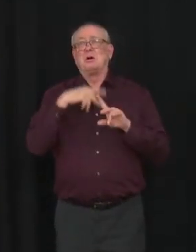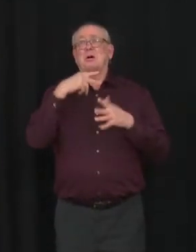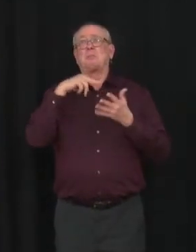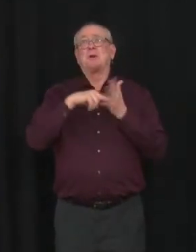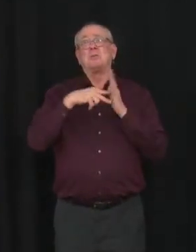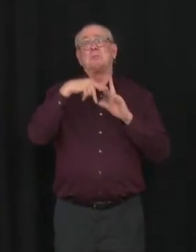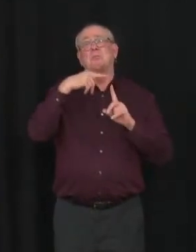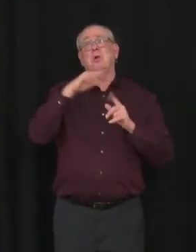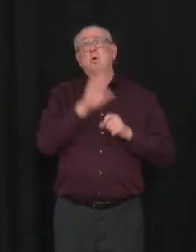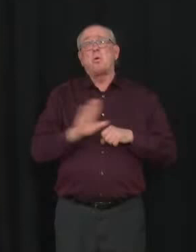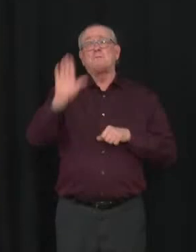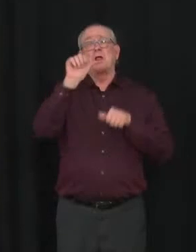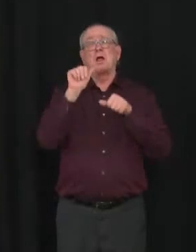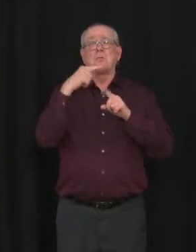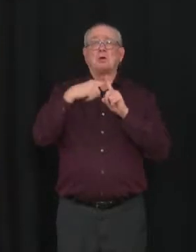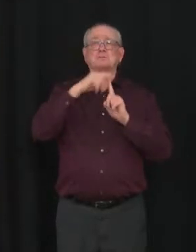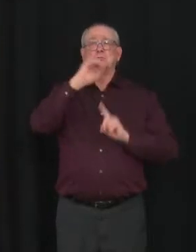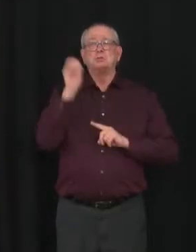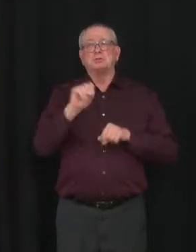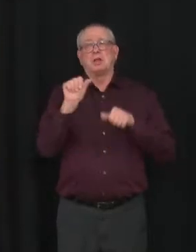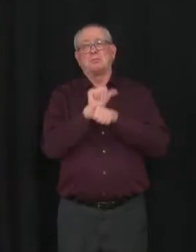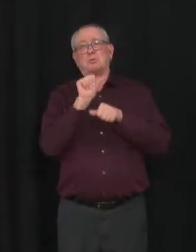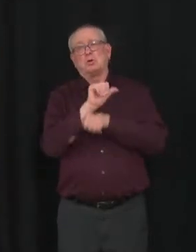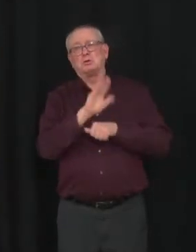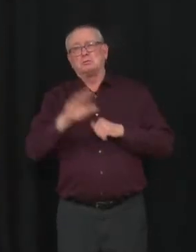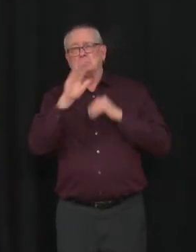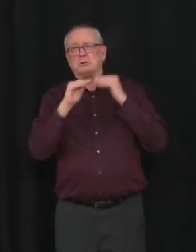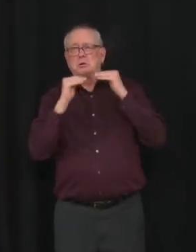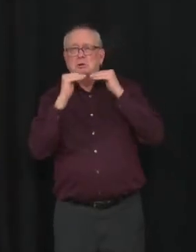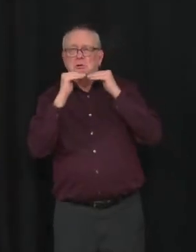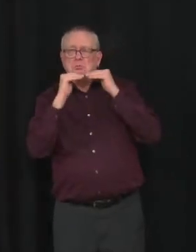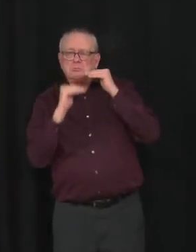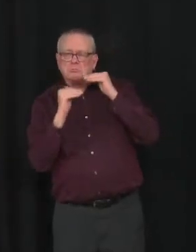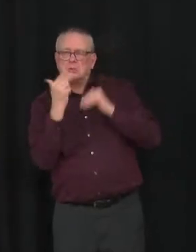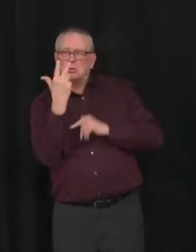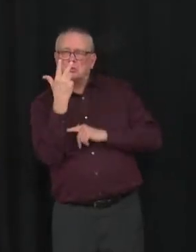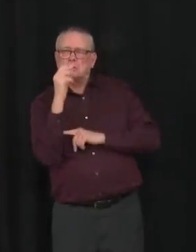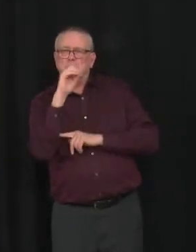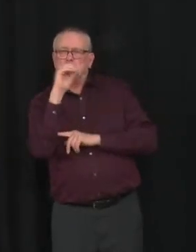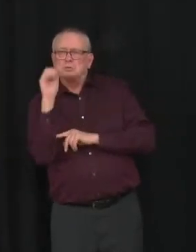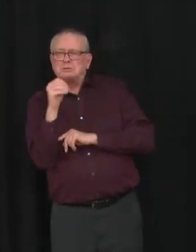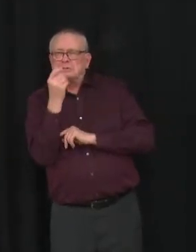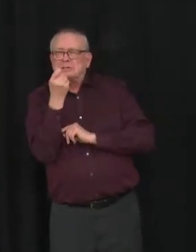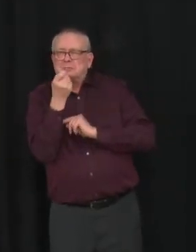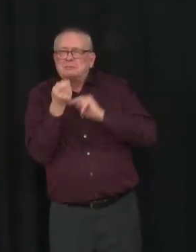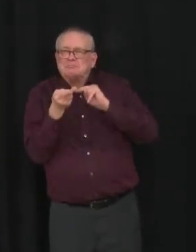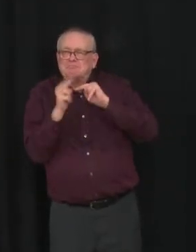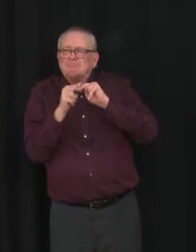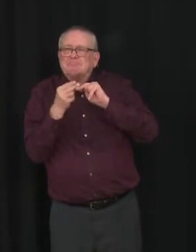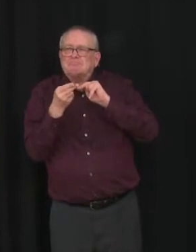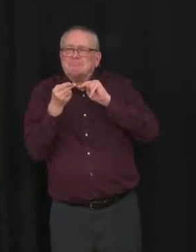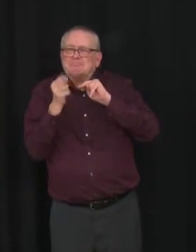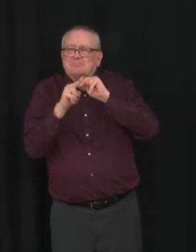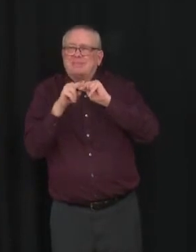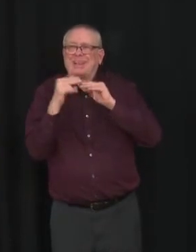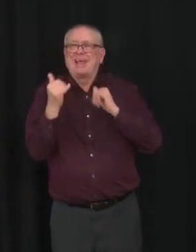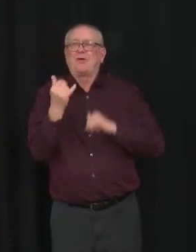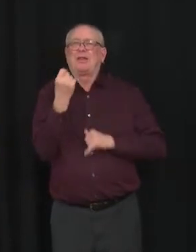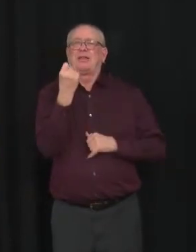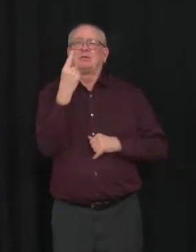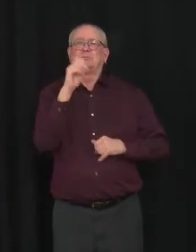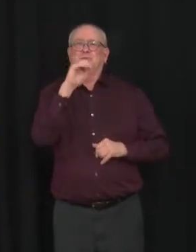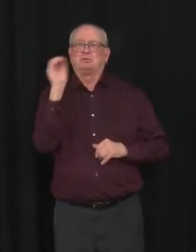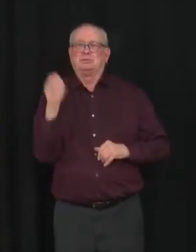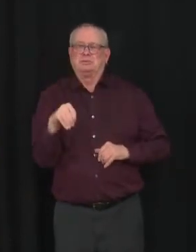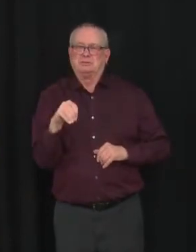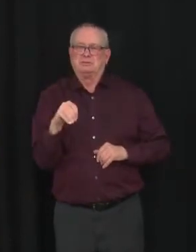3% for most of the month, has begun to climb in recent days and is now at 11%. We've also seen a rise in the number